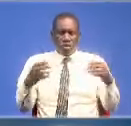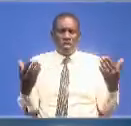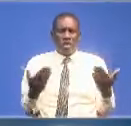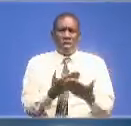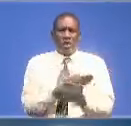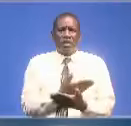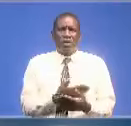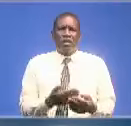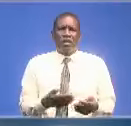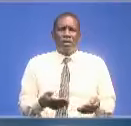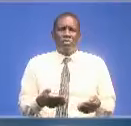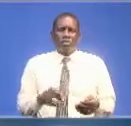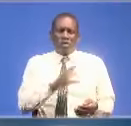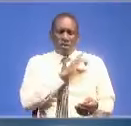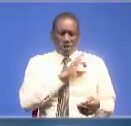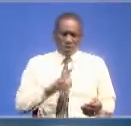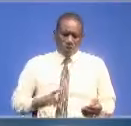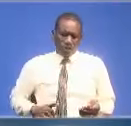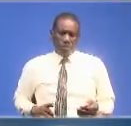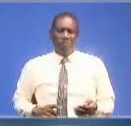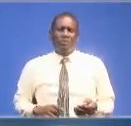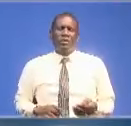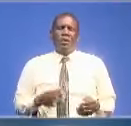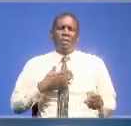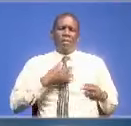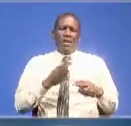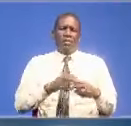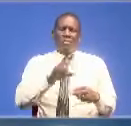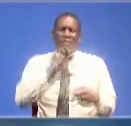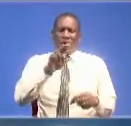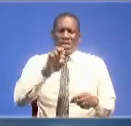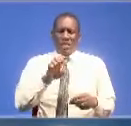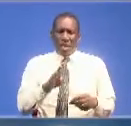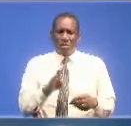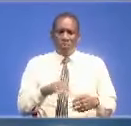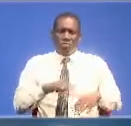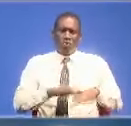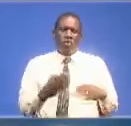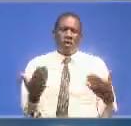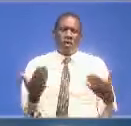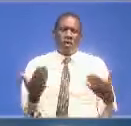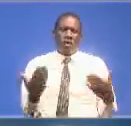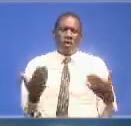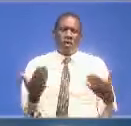interpretation bit with me this evening was David Agondoa. My name is Zainab Ismail. Good night.